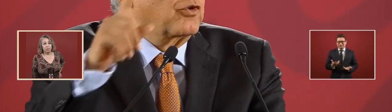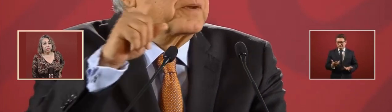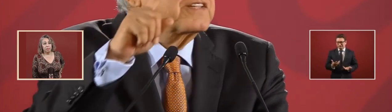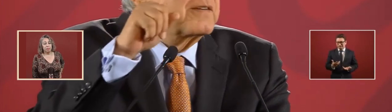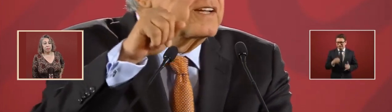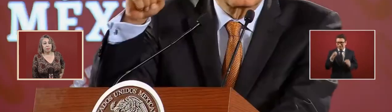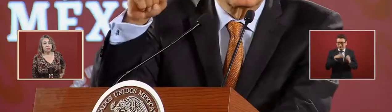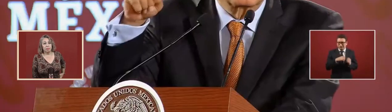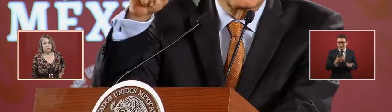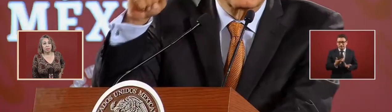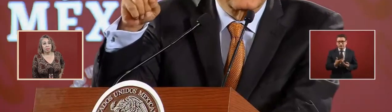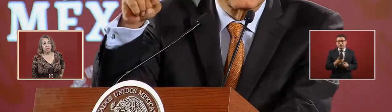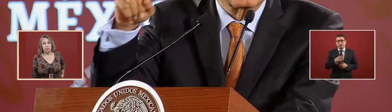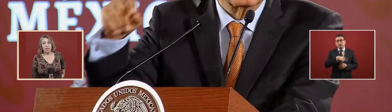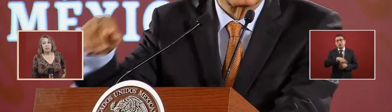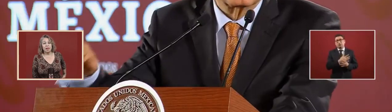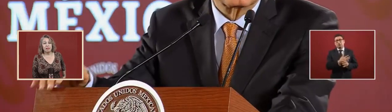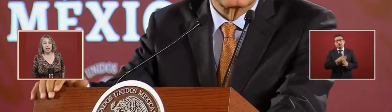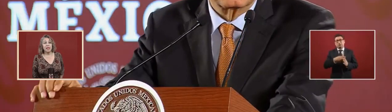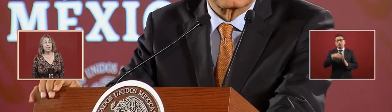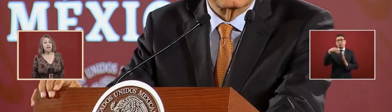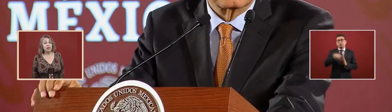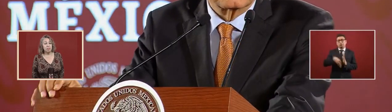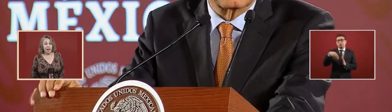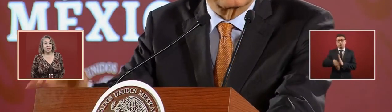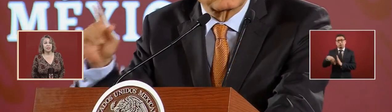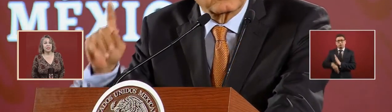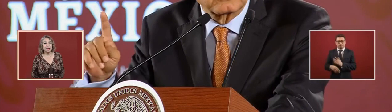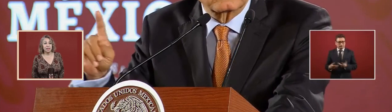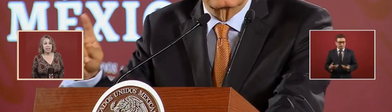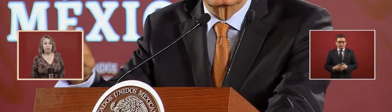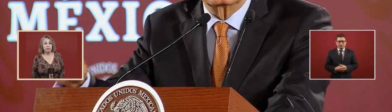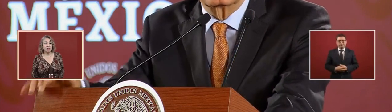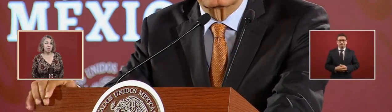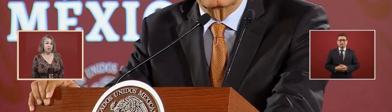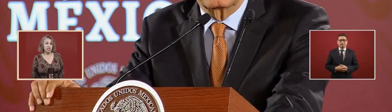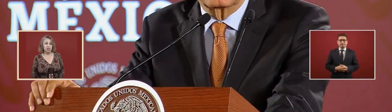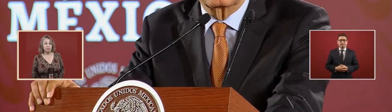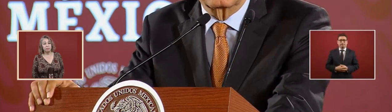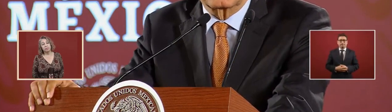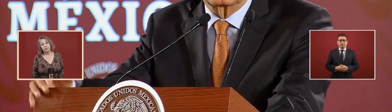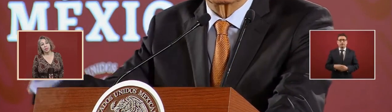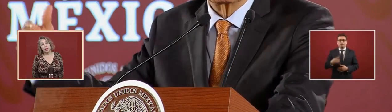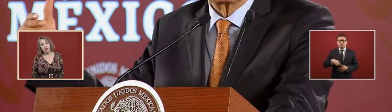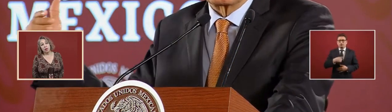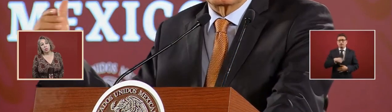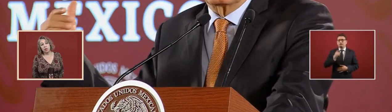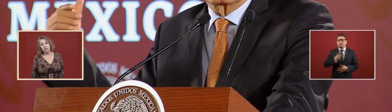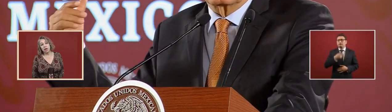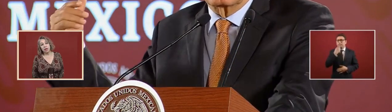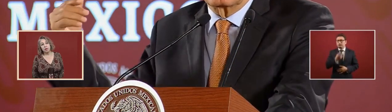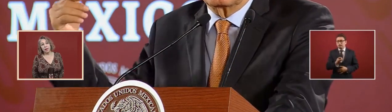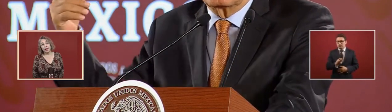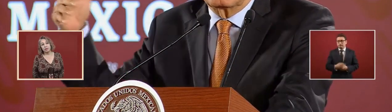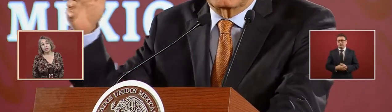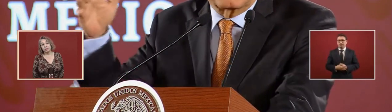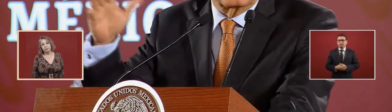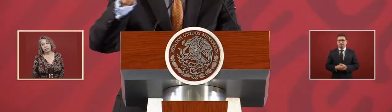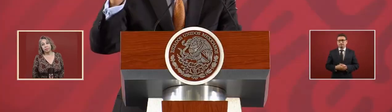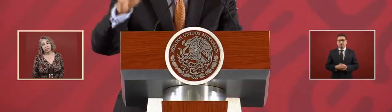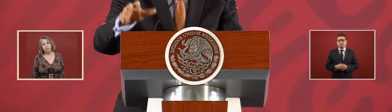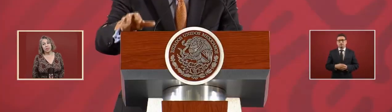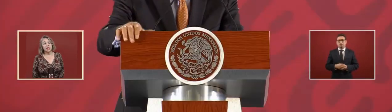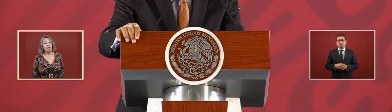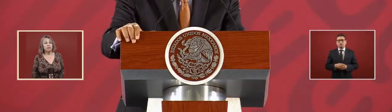De que no pasaban el examen de admisión. That they did not pass Estamos, the exam for admission. Hablando de que we're talking about